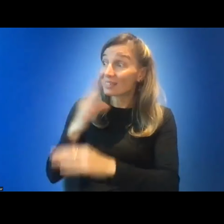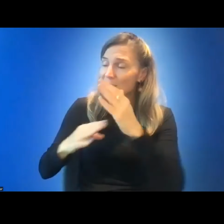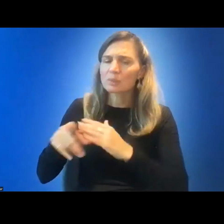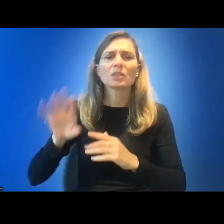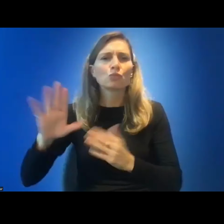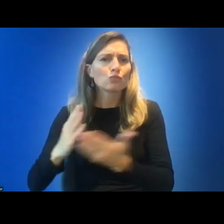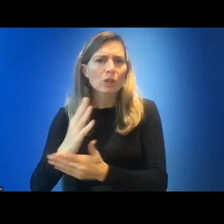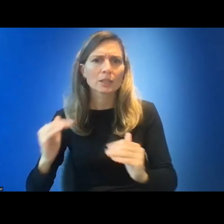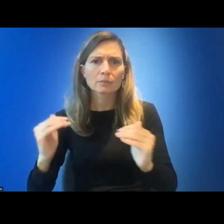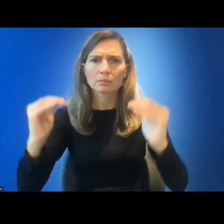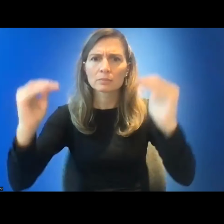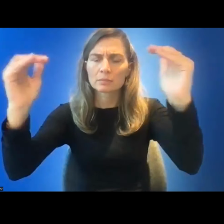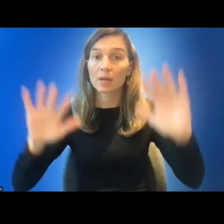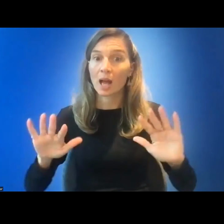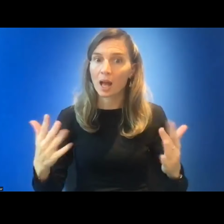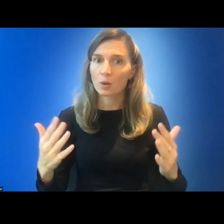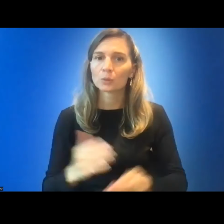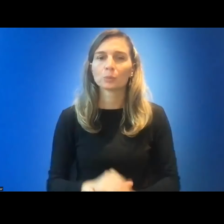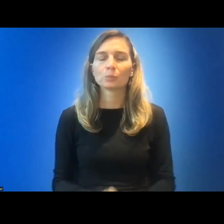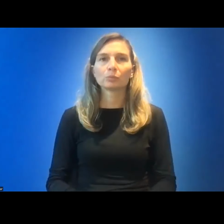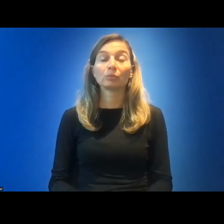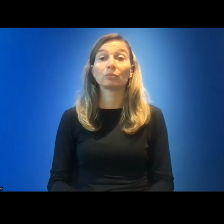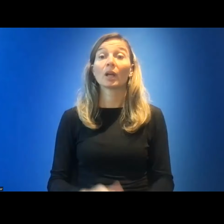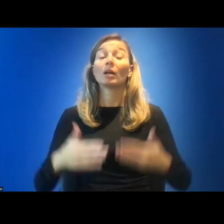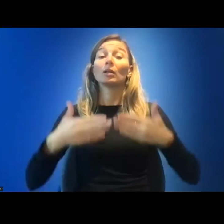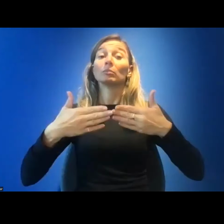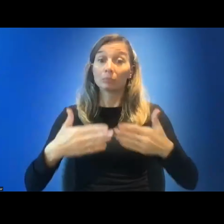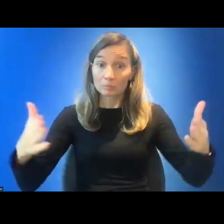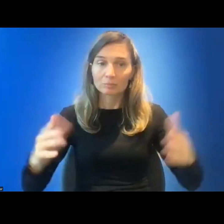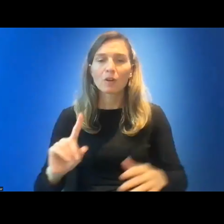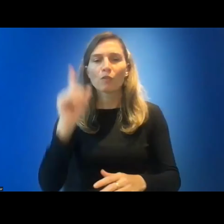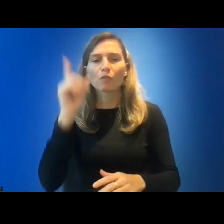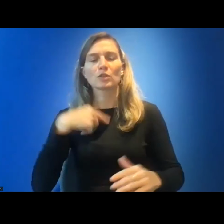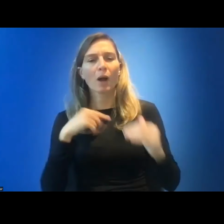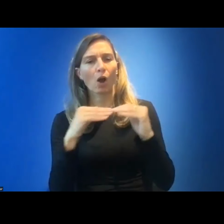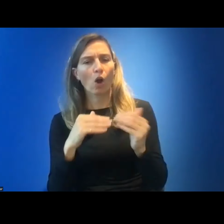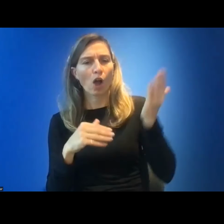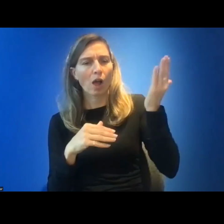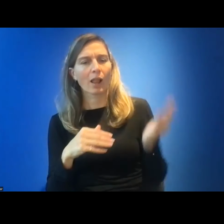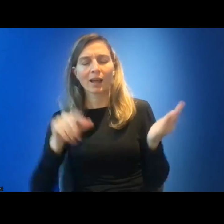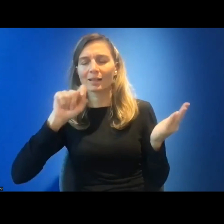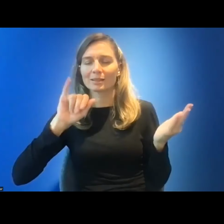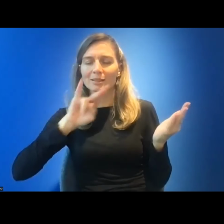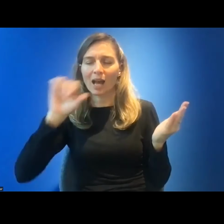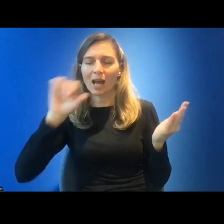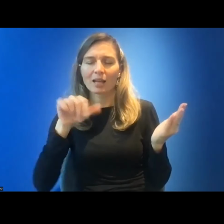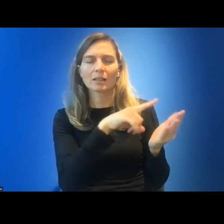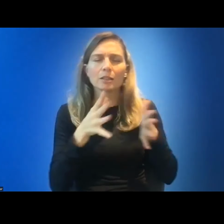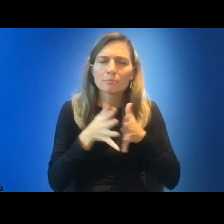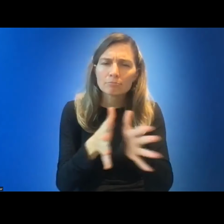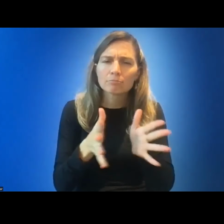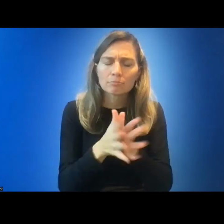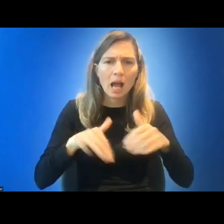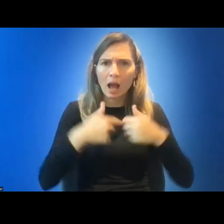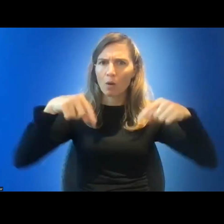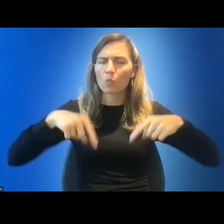we start, I will ask my colleague Tanya to give you a briefing about logistics and how